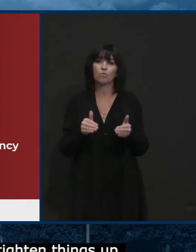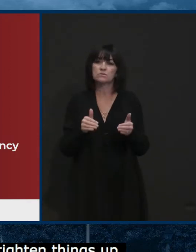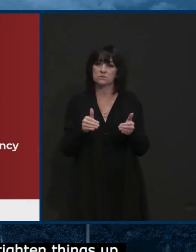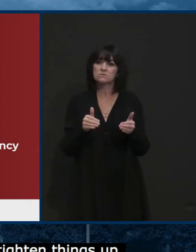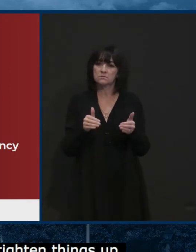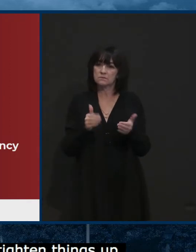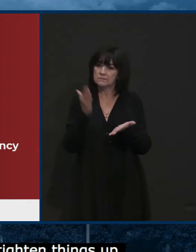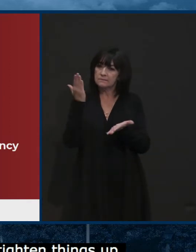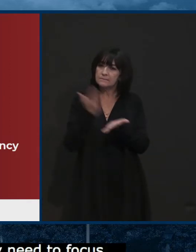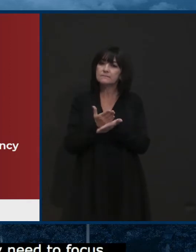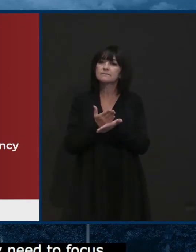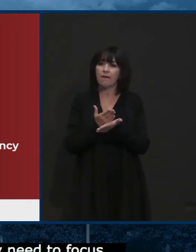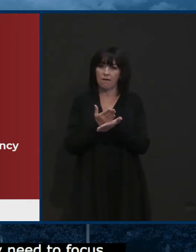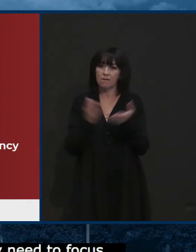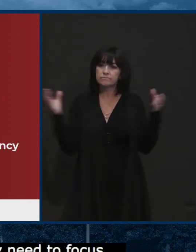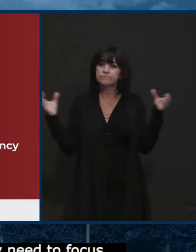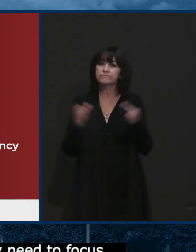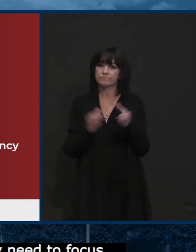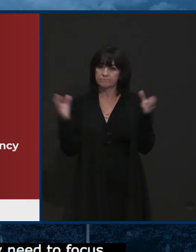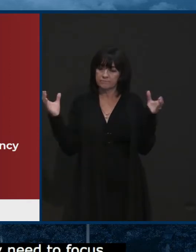those on restrictions and